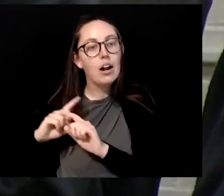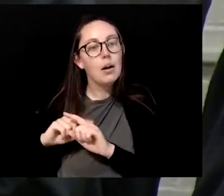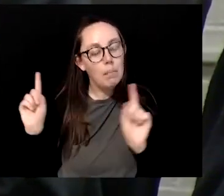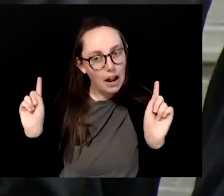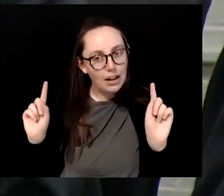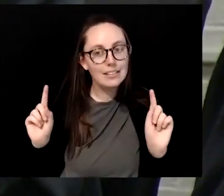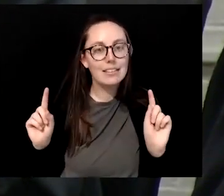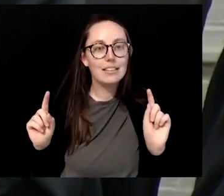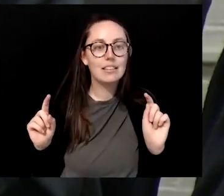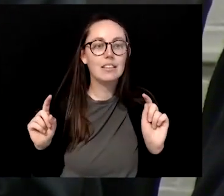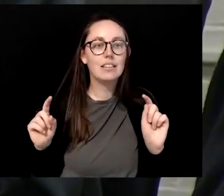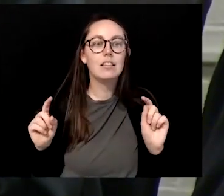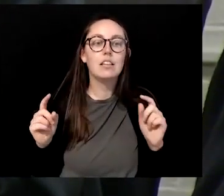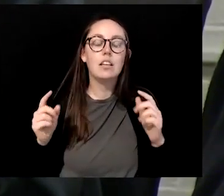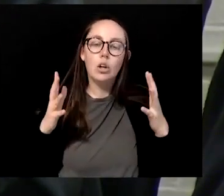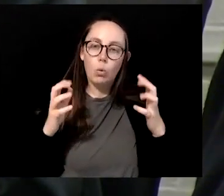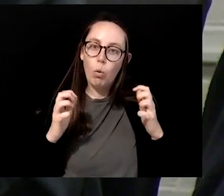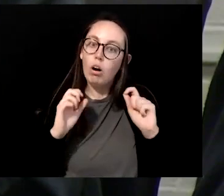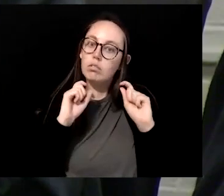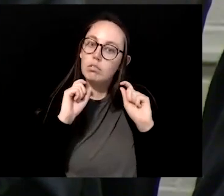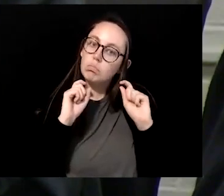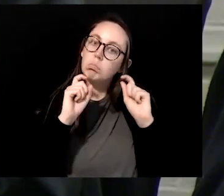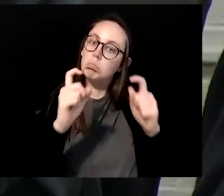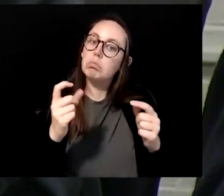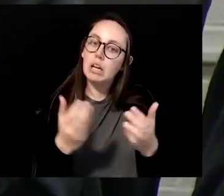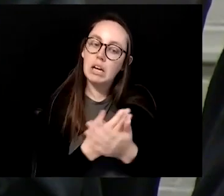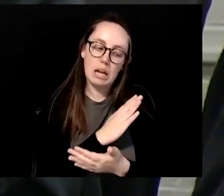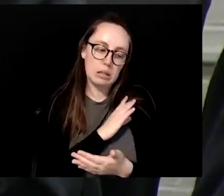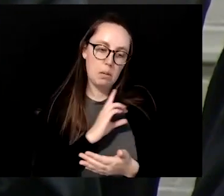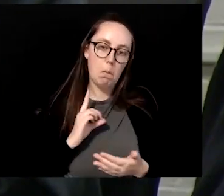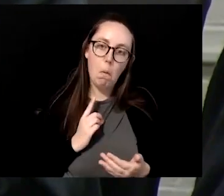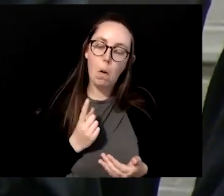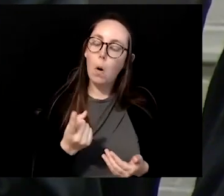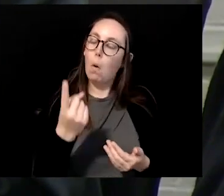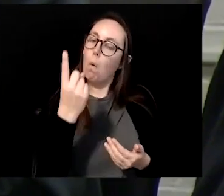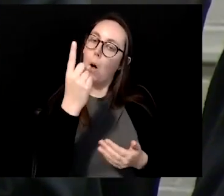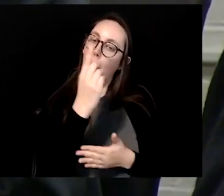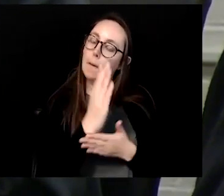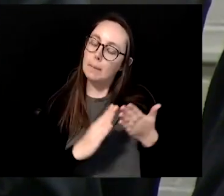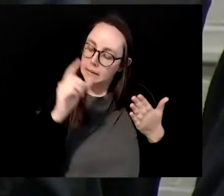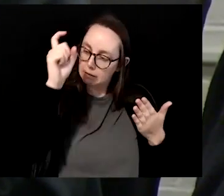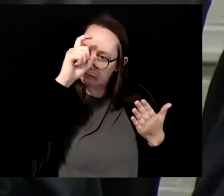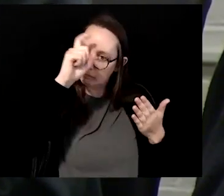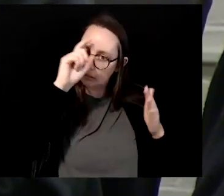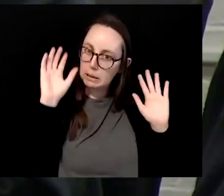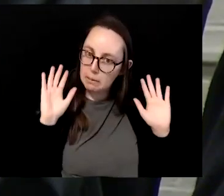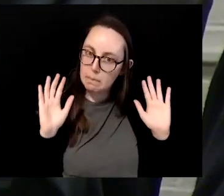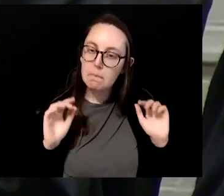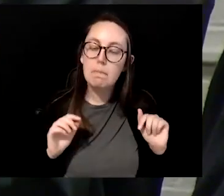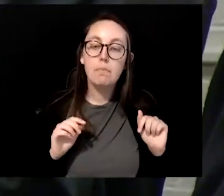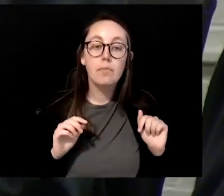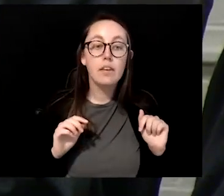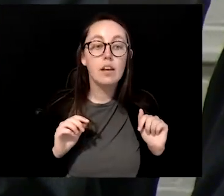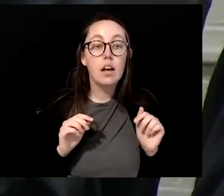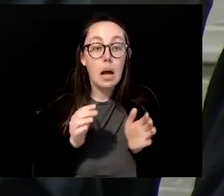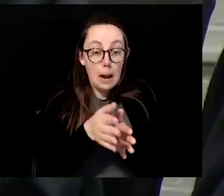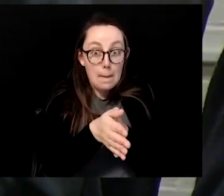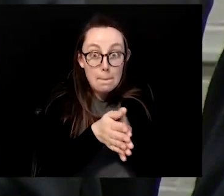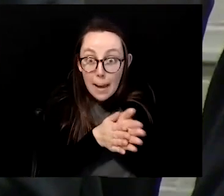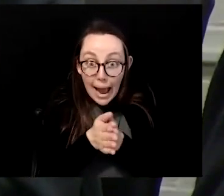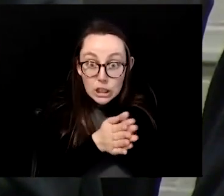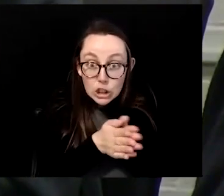uh one parting wisdom that I've gained over the past six years and that is that simply passion is not